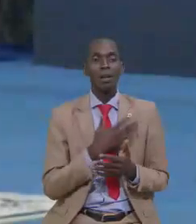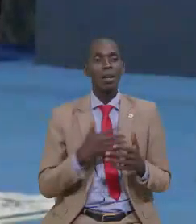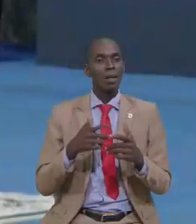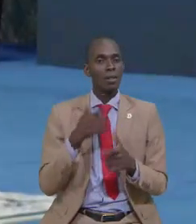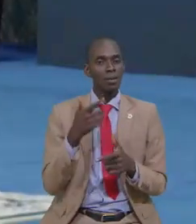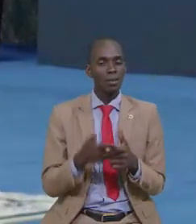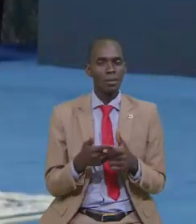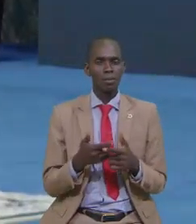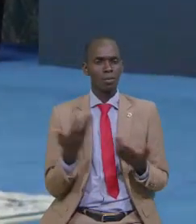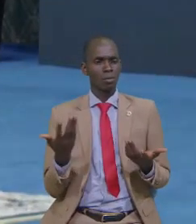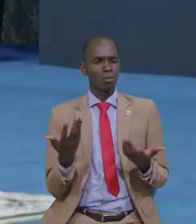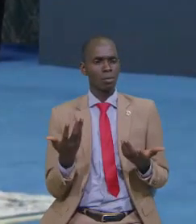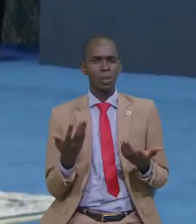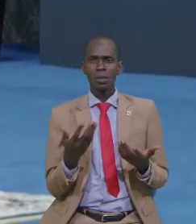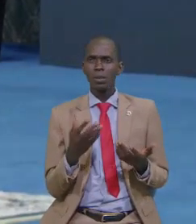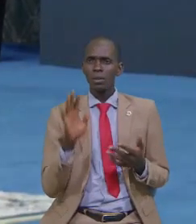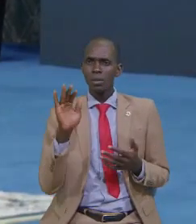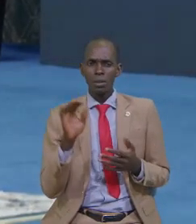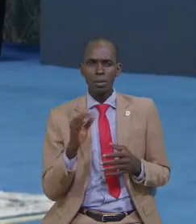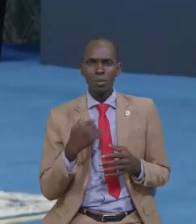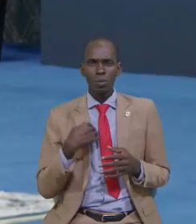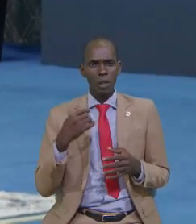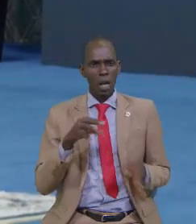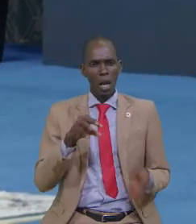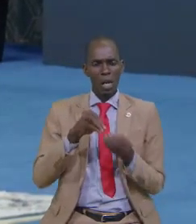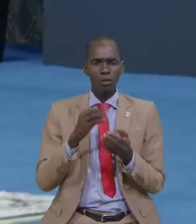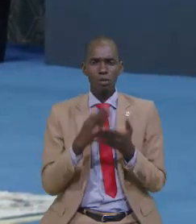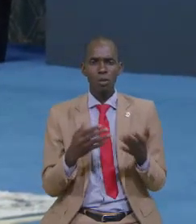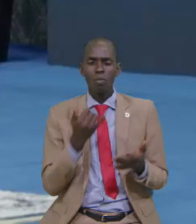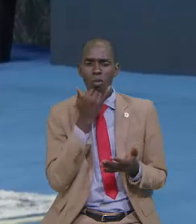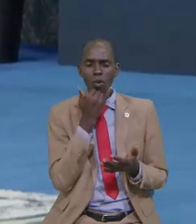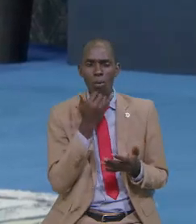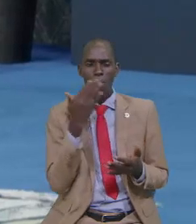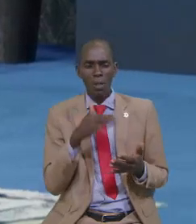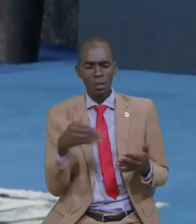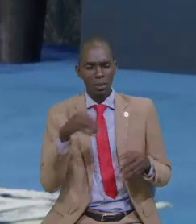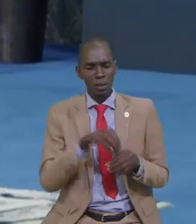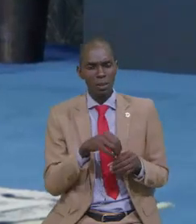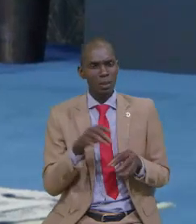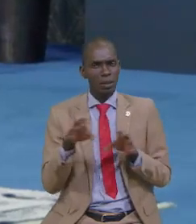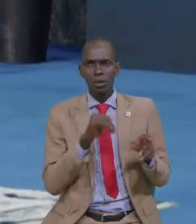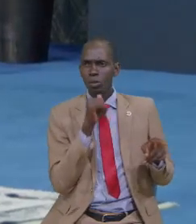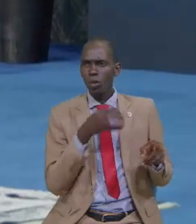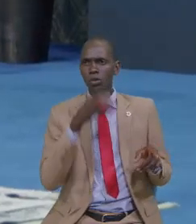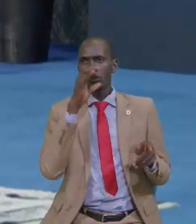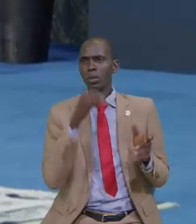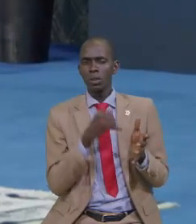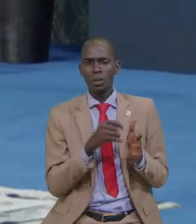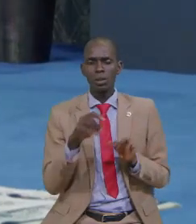say, didn't he drink that thing? Didn't he have that thing? Didn't he swallow that